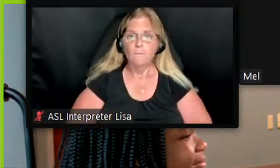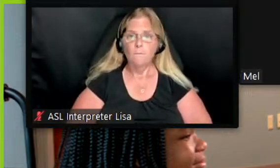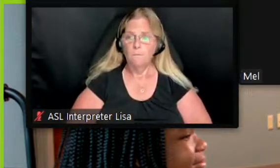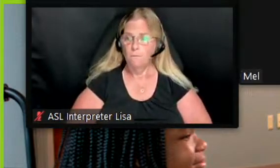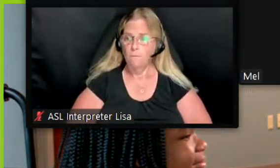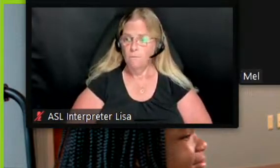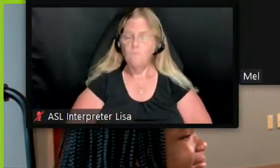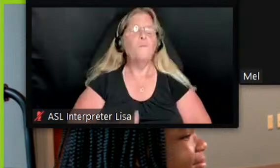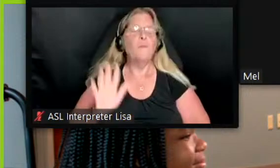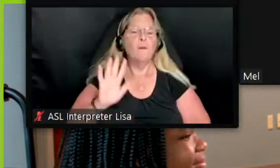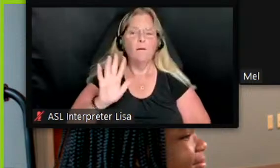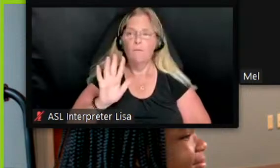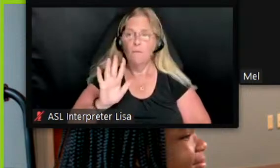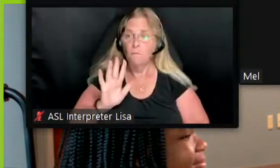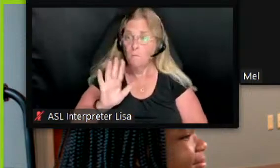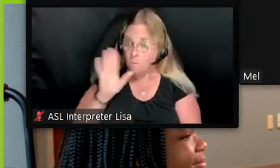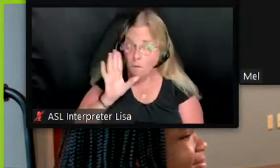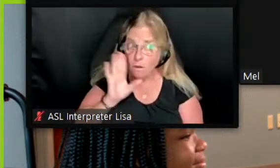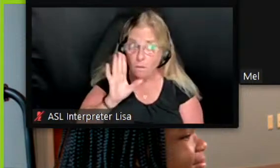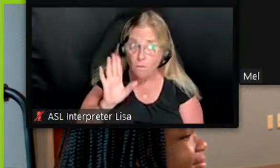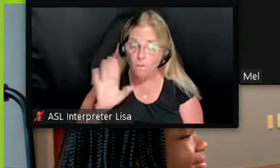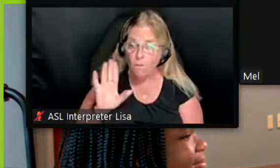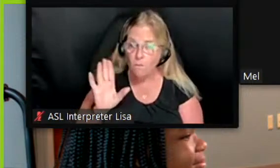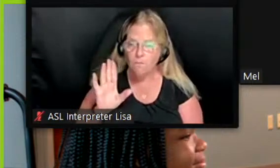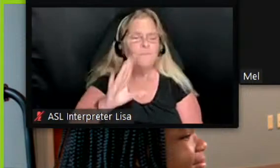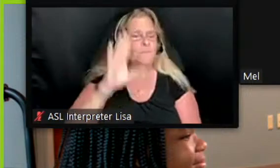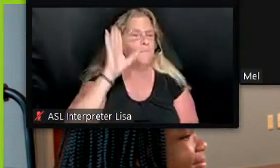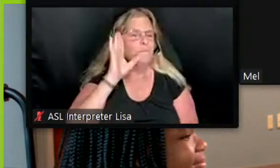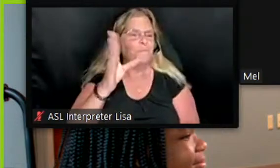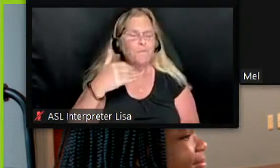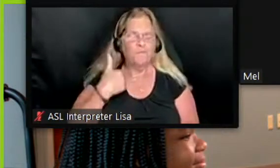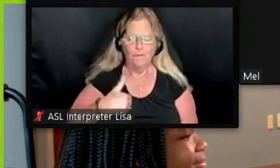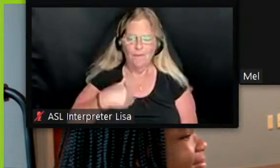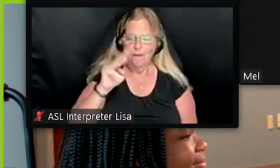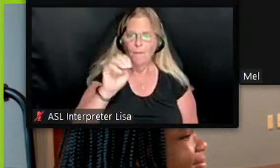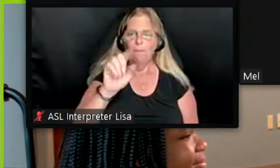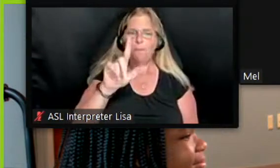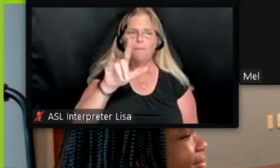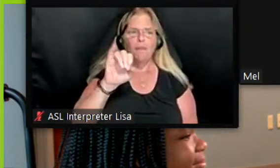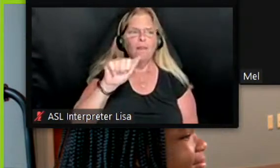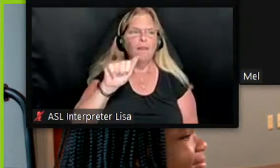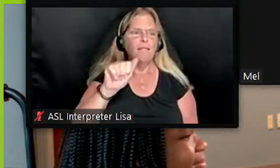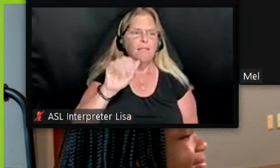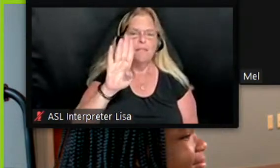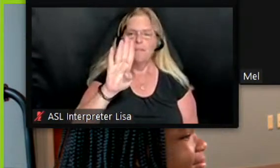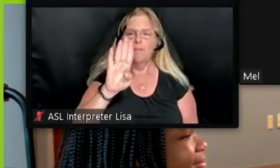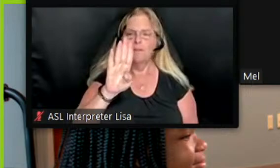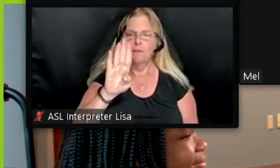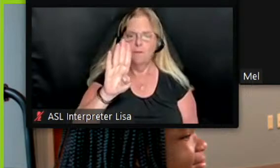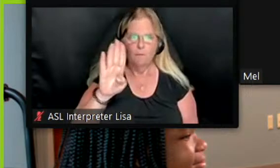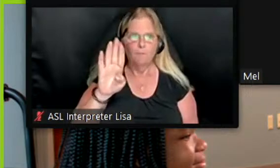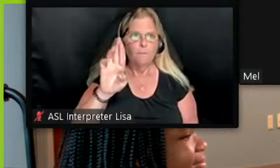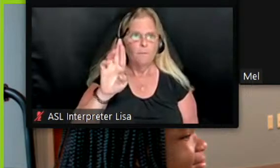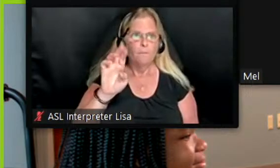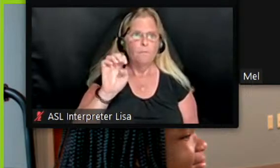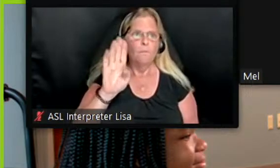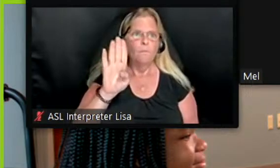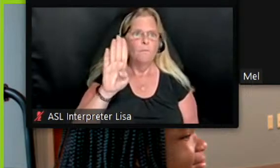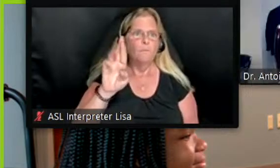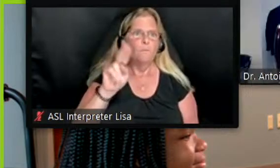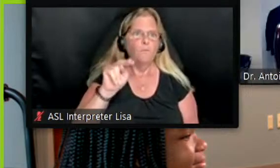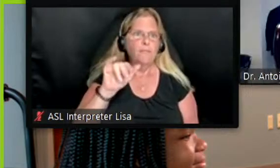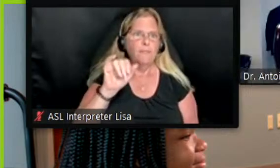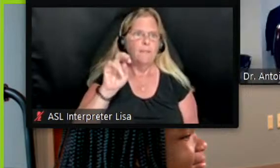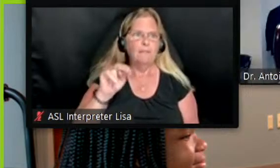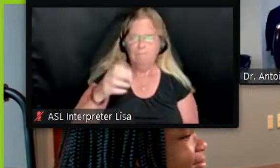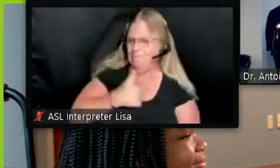Let's see. Hello. Hi, it's actually Melissa Brunson. I apologize. No,